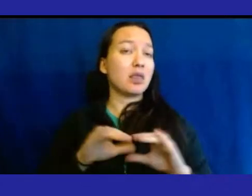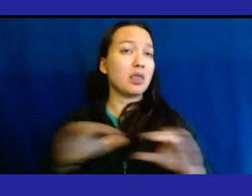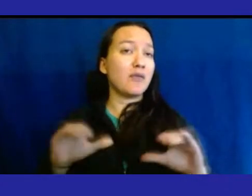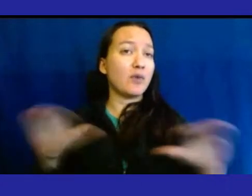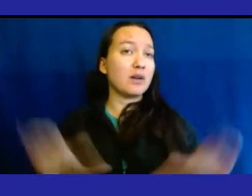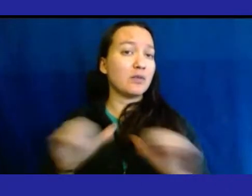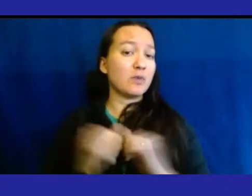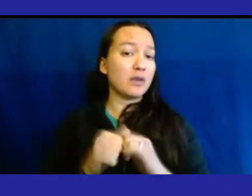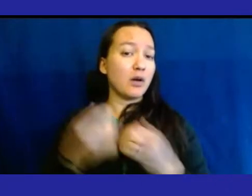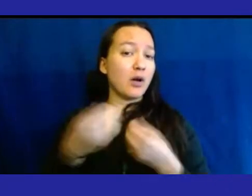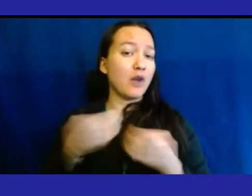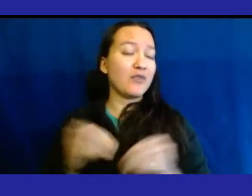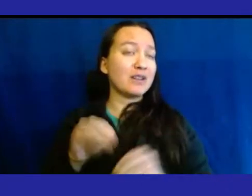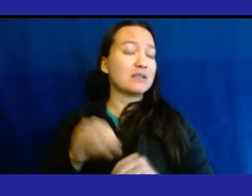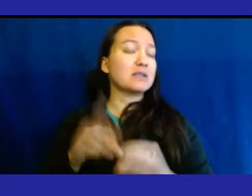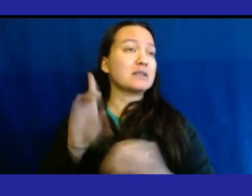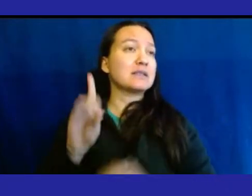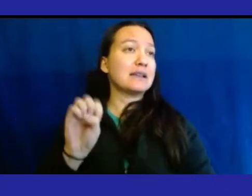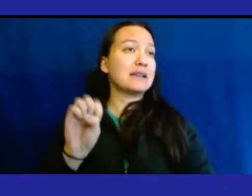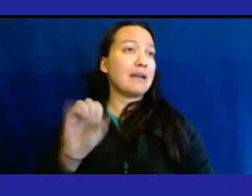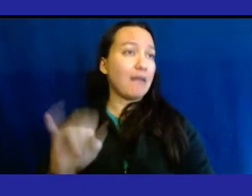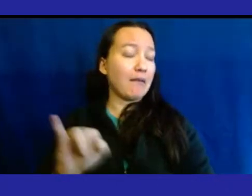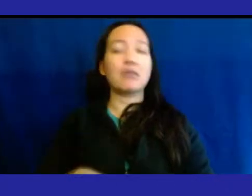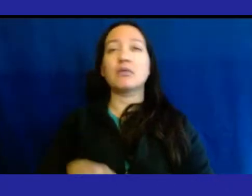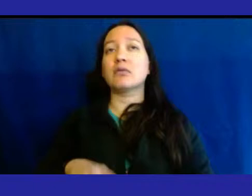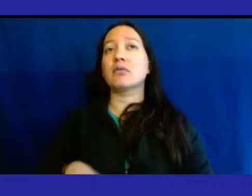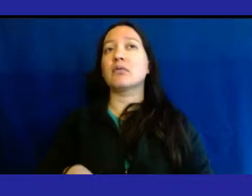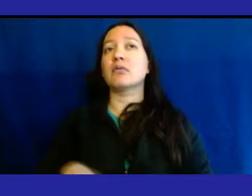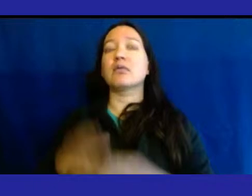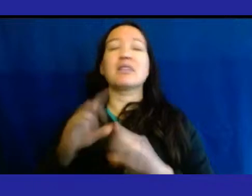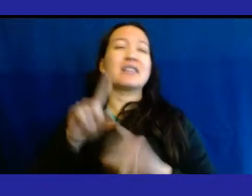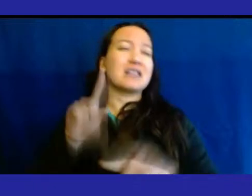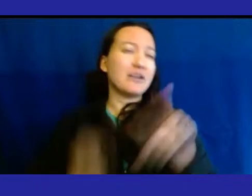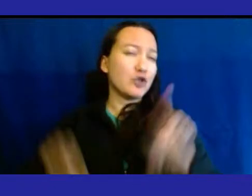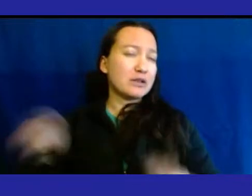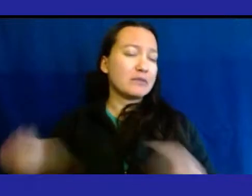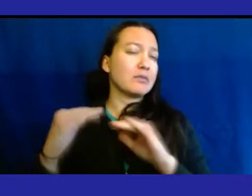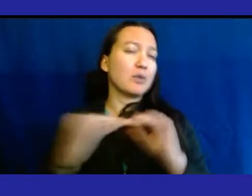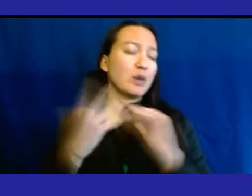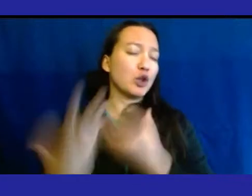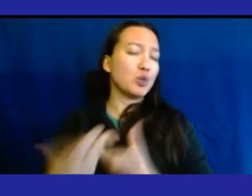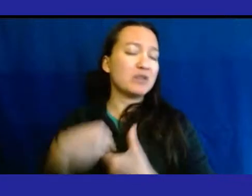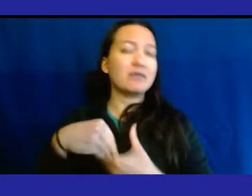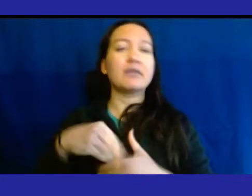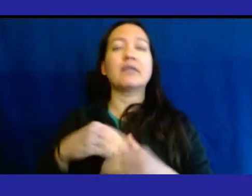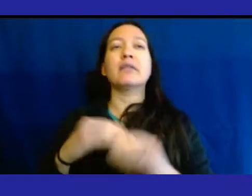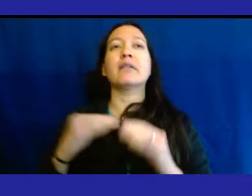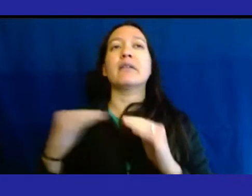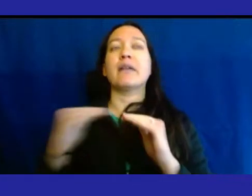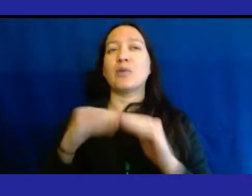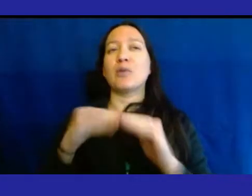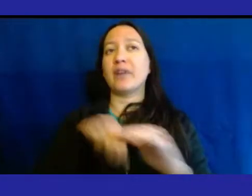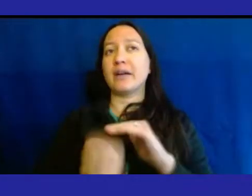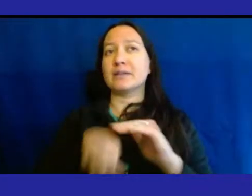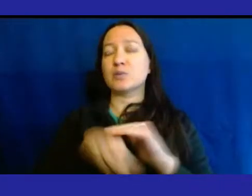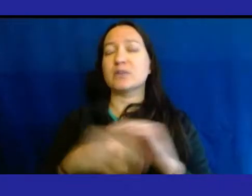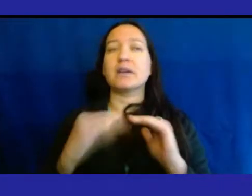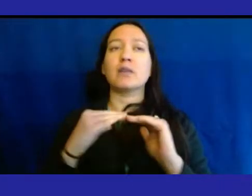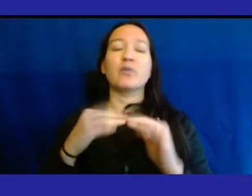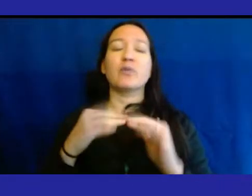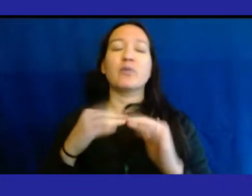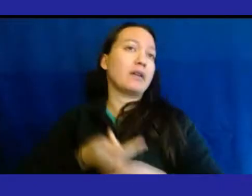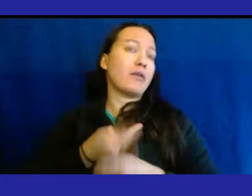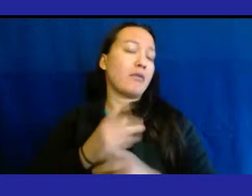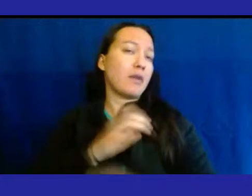of Diversity, Equity, and Inclusion, which will be followed by the Equity of Access, Equity of Care Council, which will then be